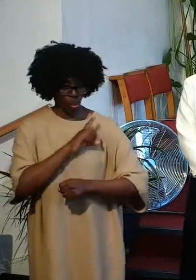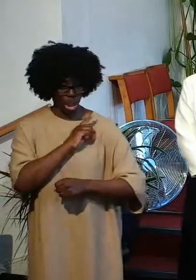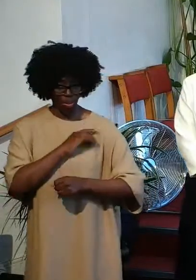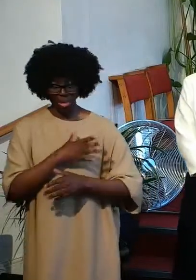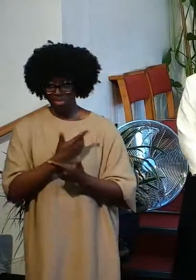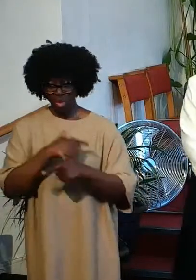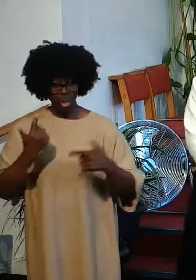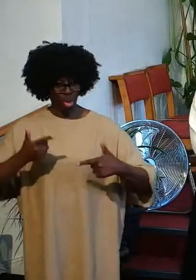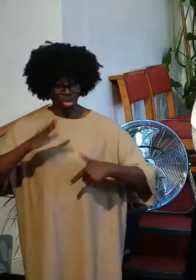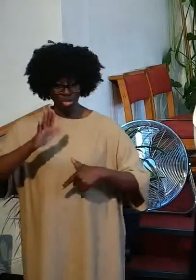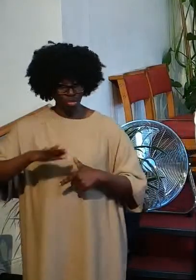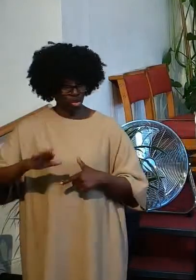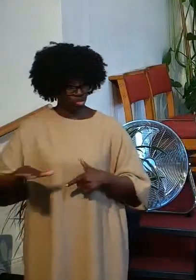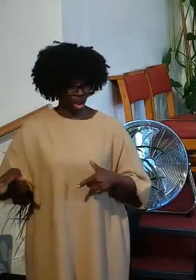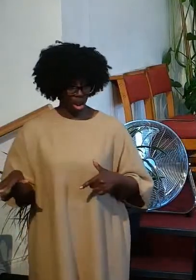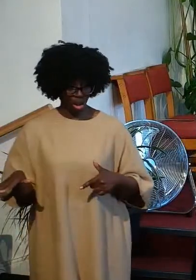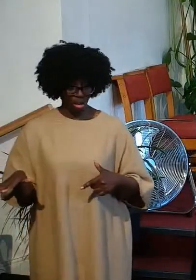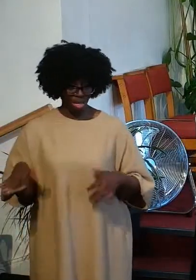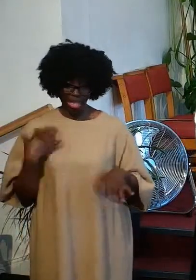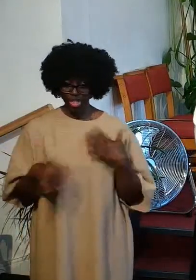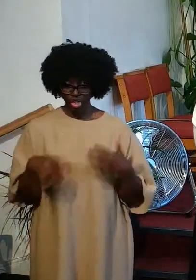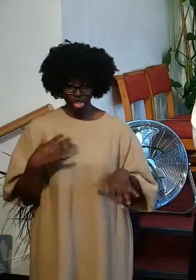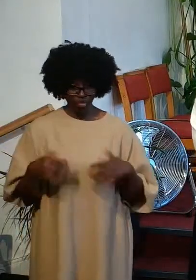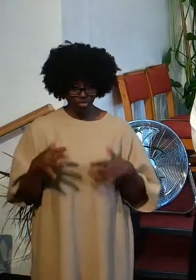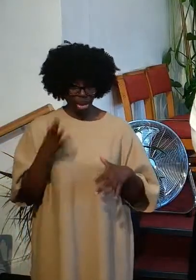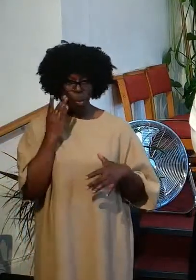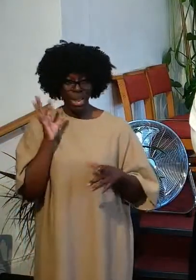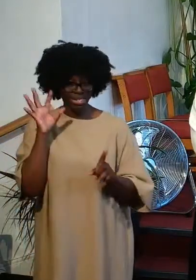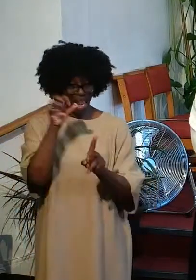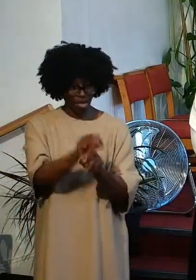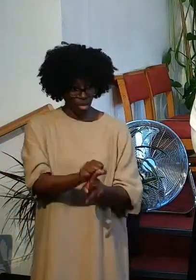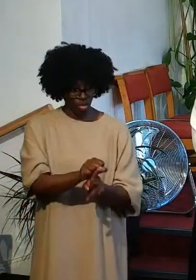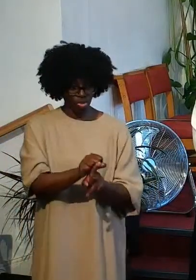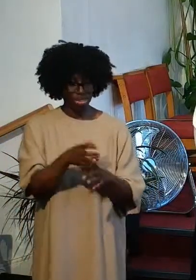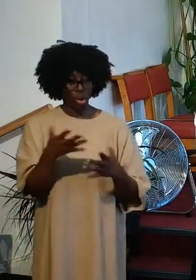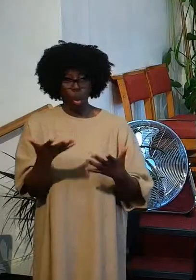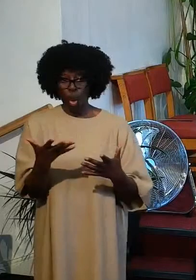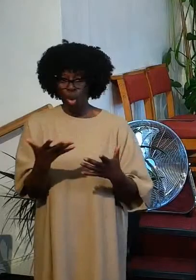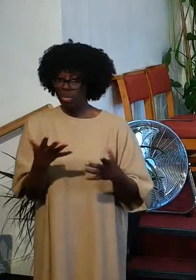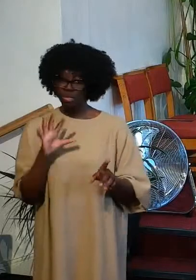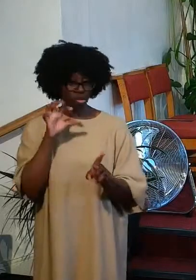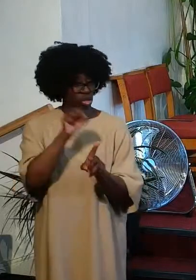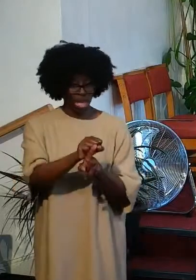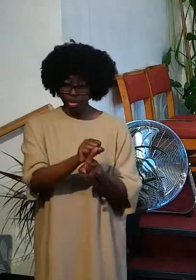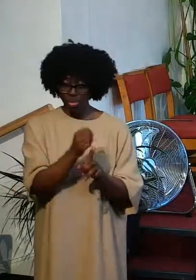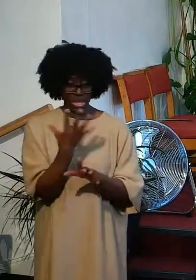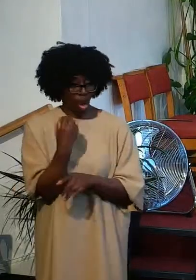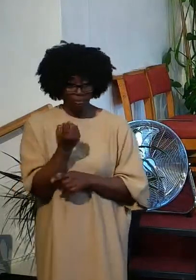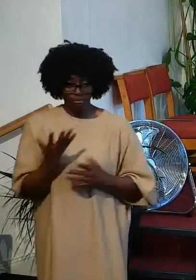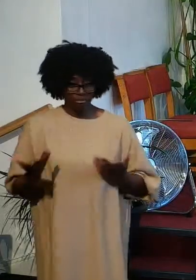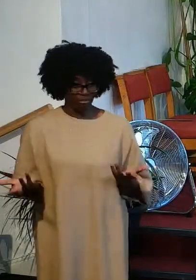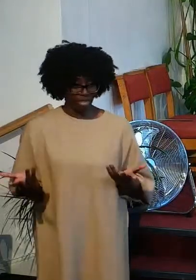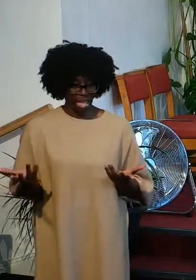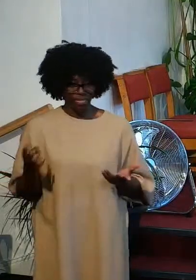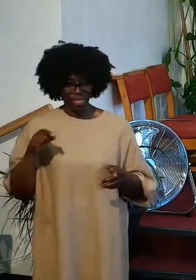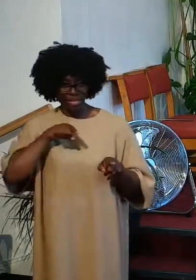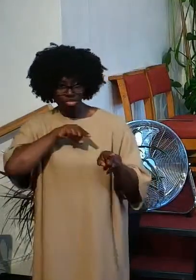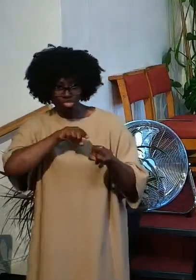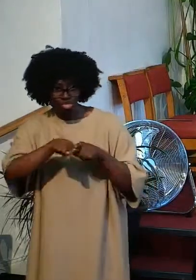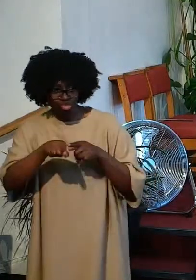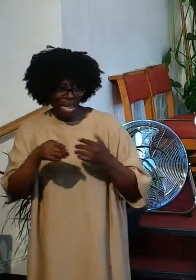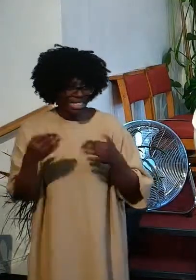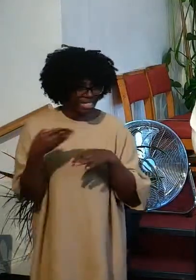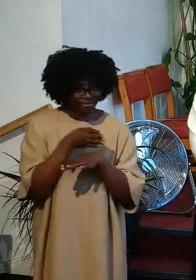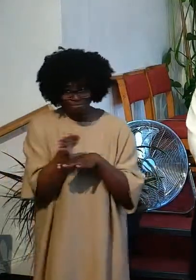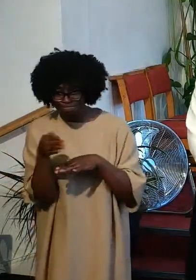at school because of this diagnosis, or not being given this diagnosis, and trying to navigate their way through, and then they come